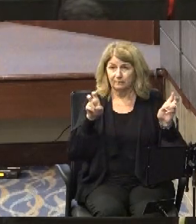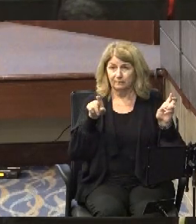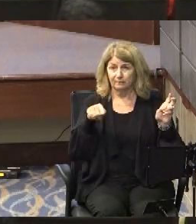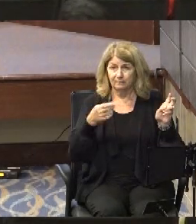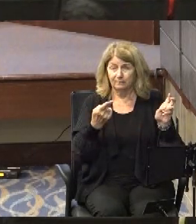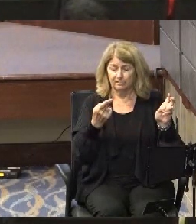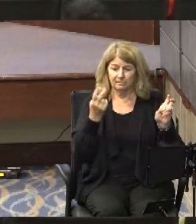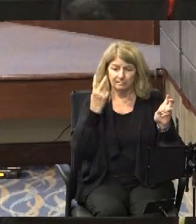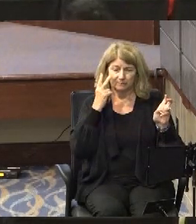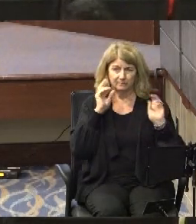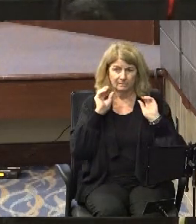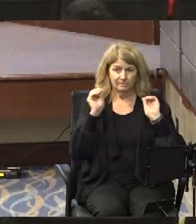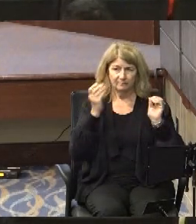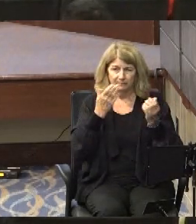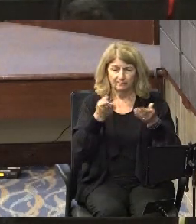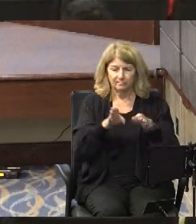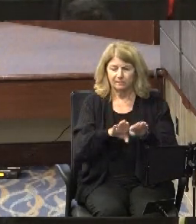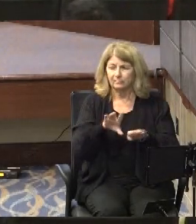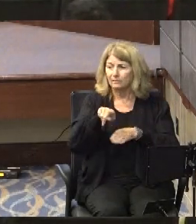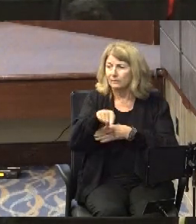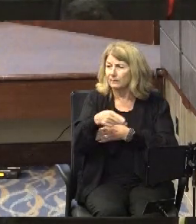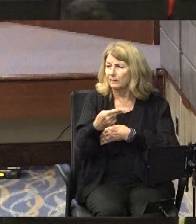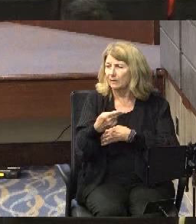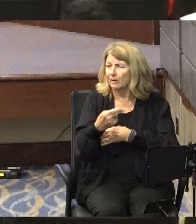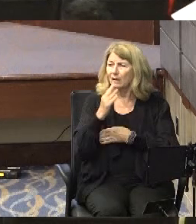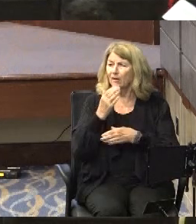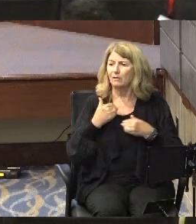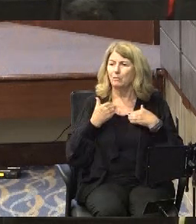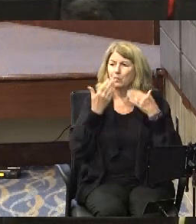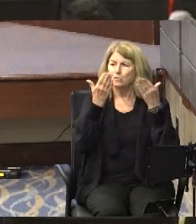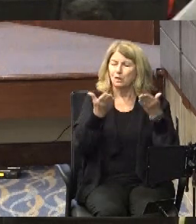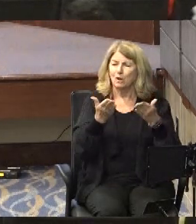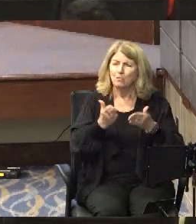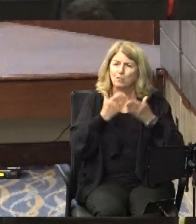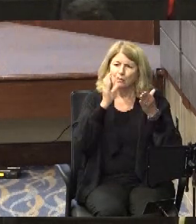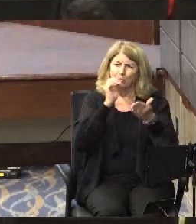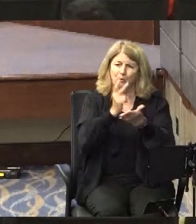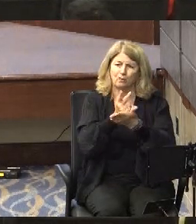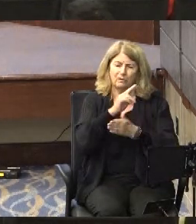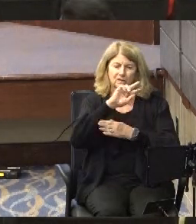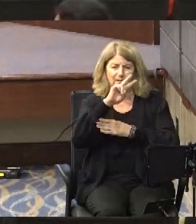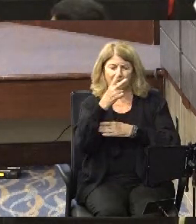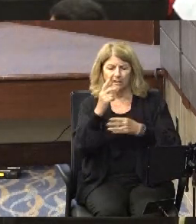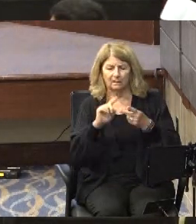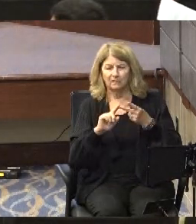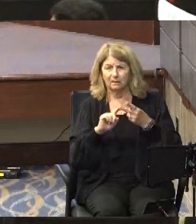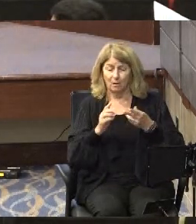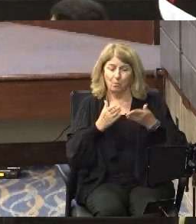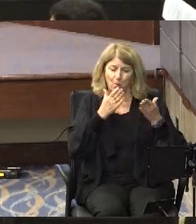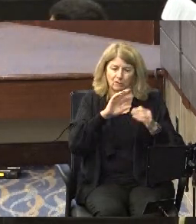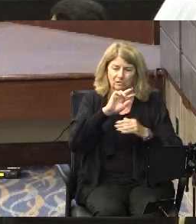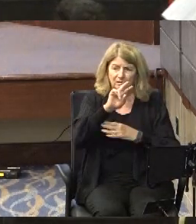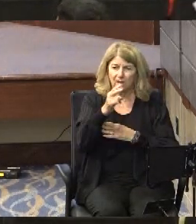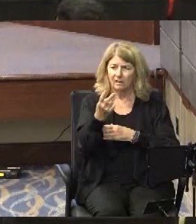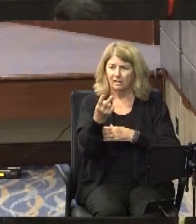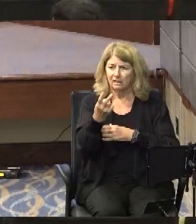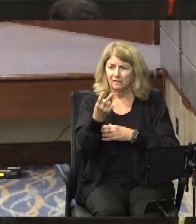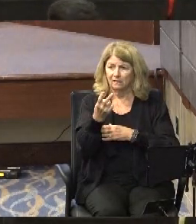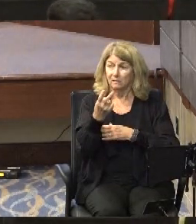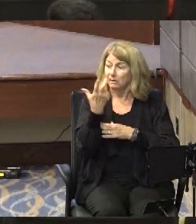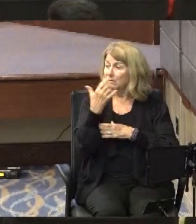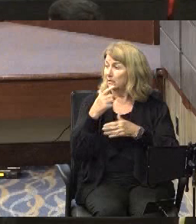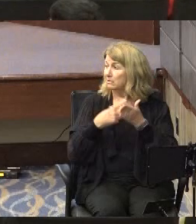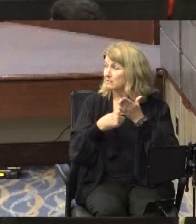Seeing none, we will close the public hearing. Do we have a motion? Move for approval. Second. Got a motion and a second. Any